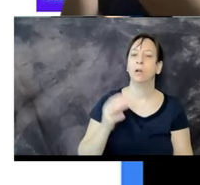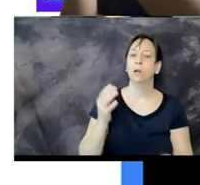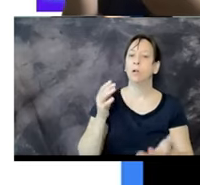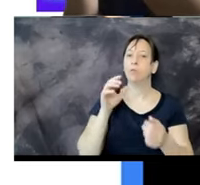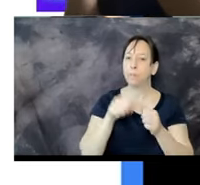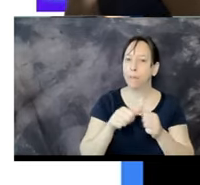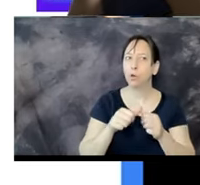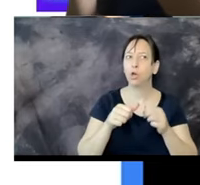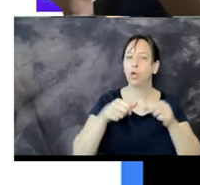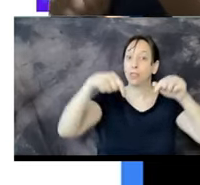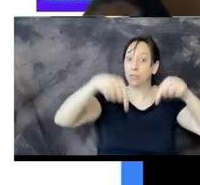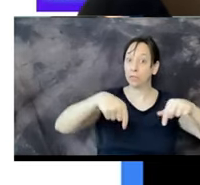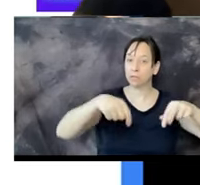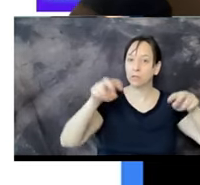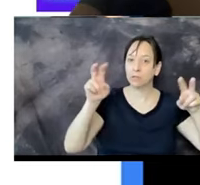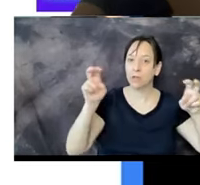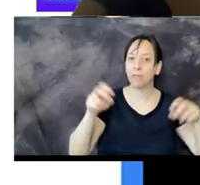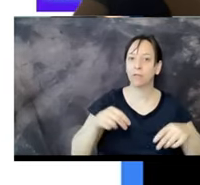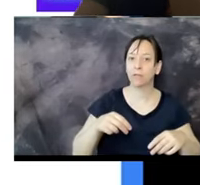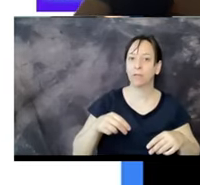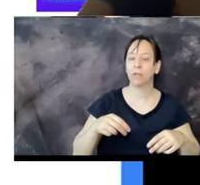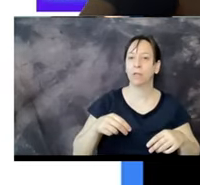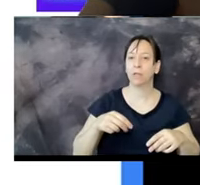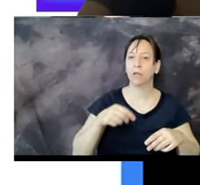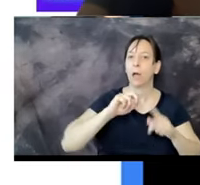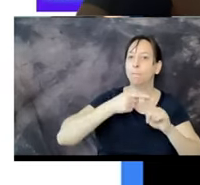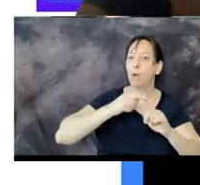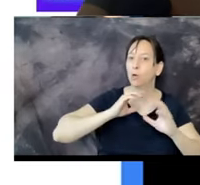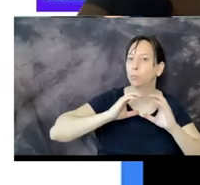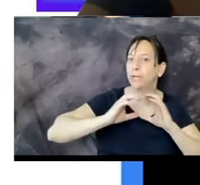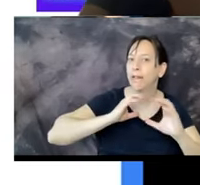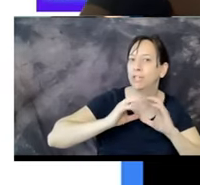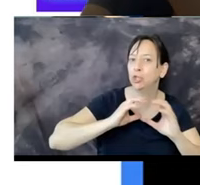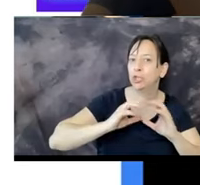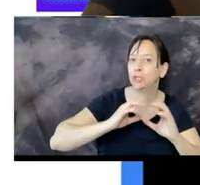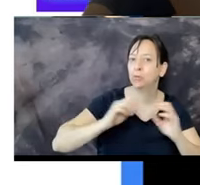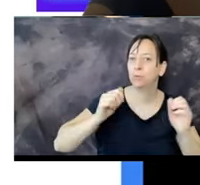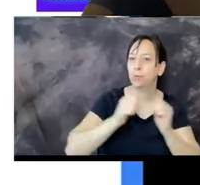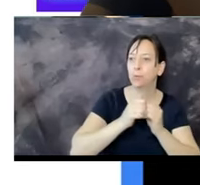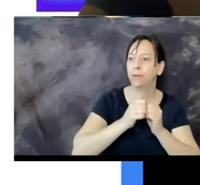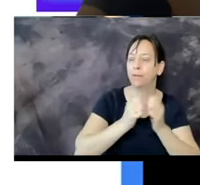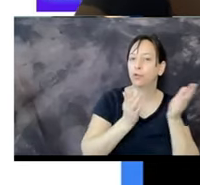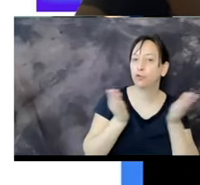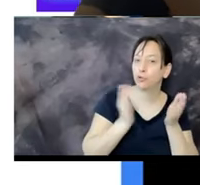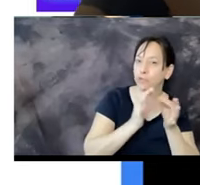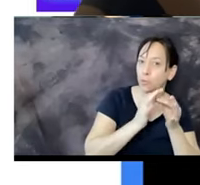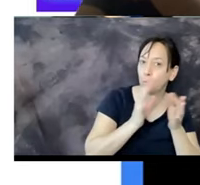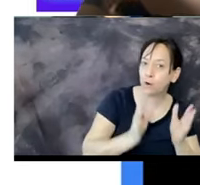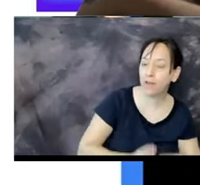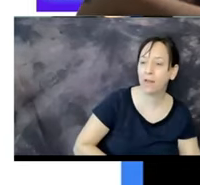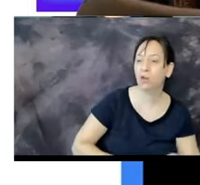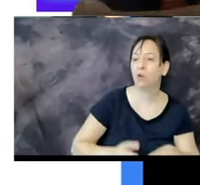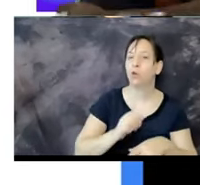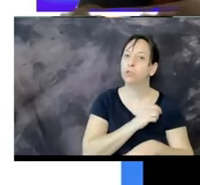the issue of creating better communication in which service coordinators or other or